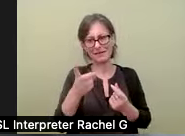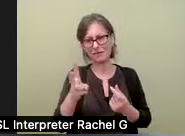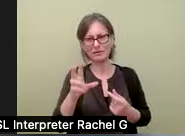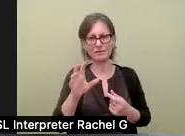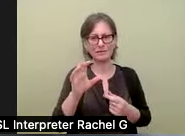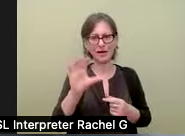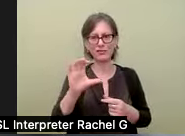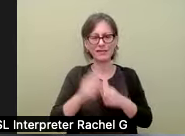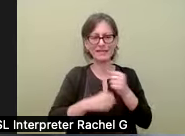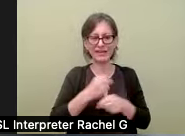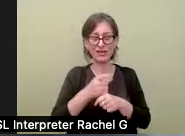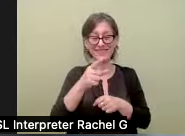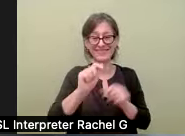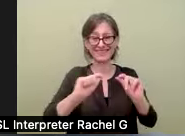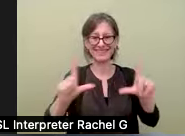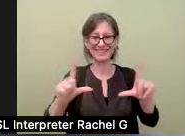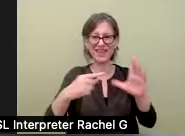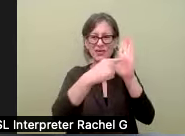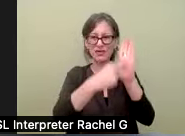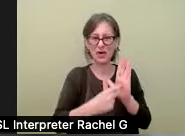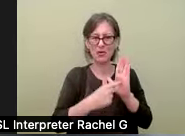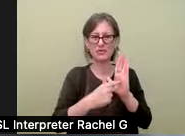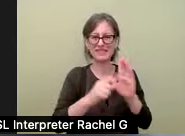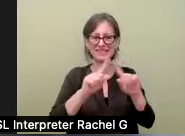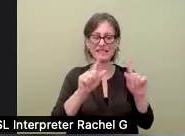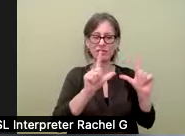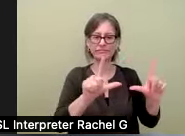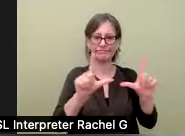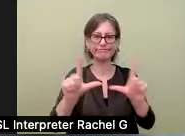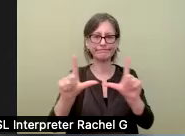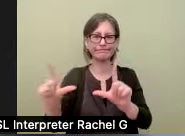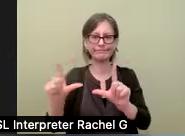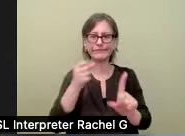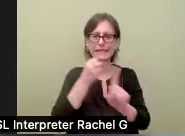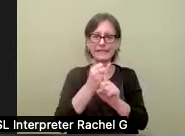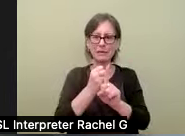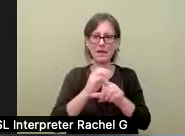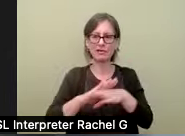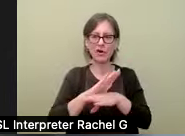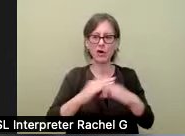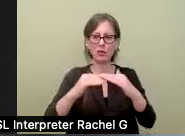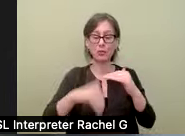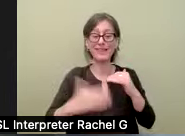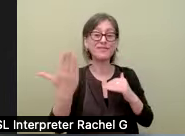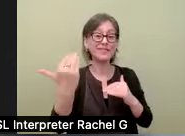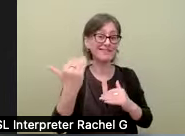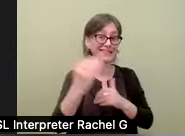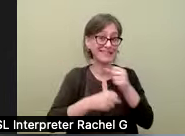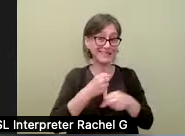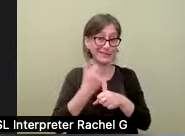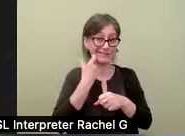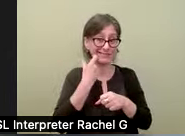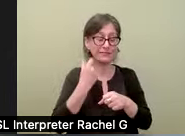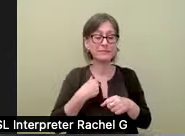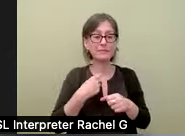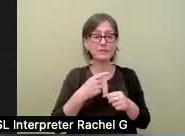slide here shows several slides that we've had impact our coast within the last 15 years. The most